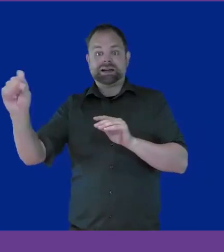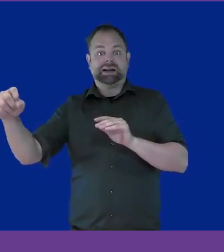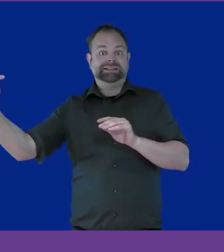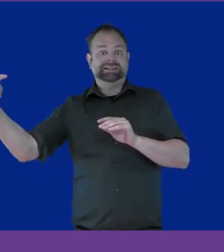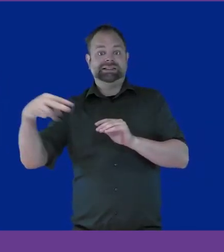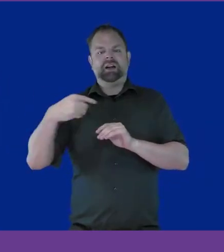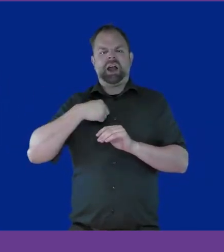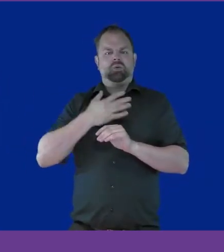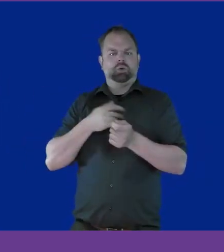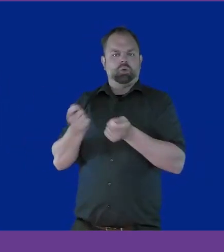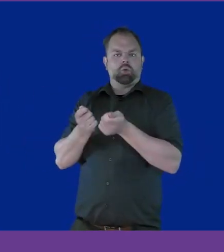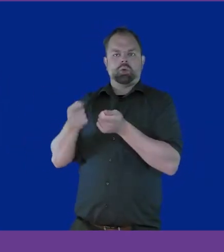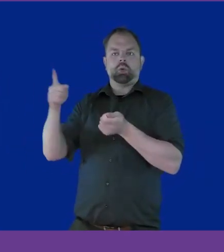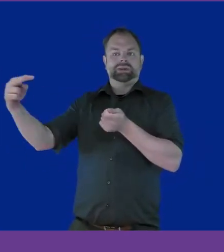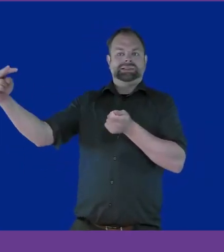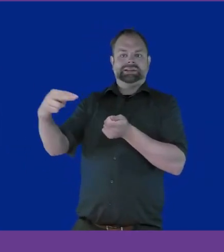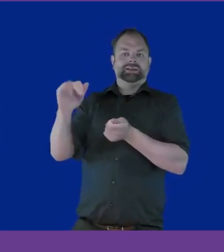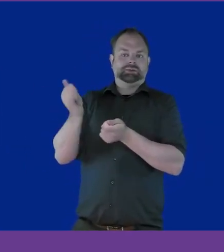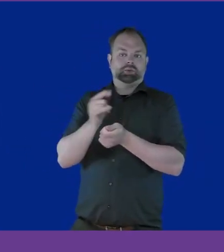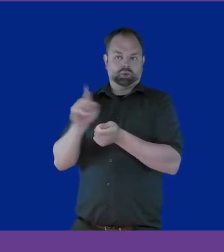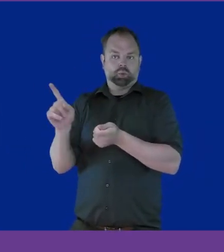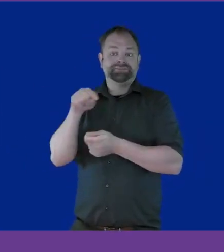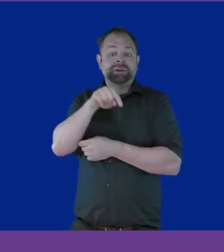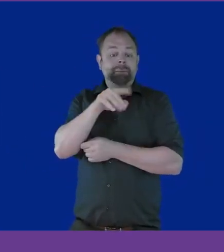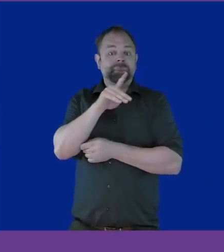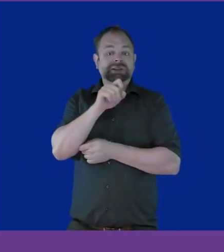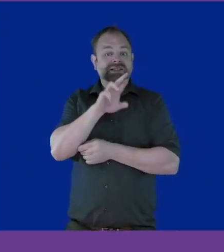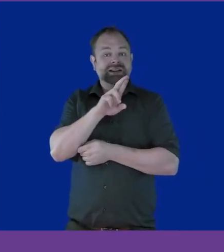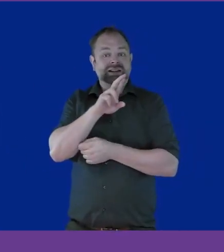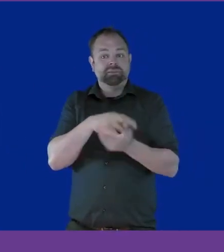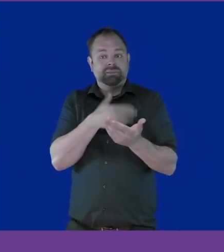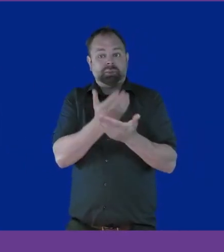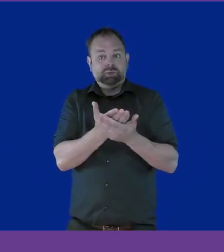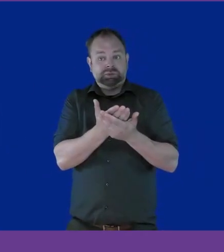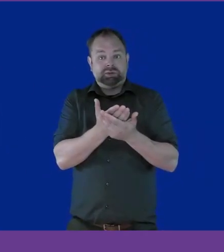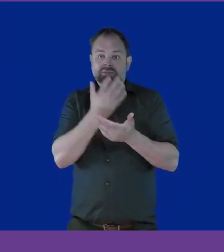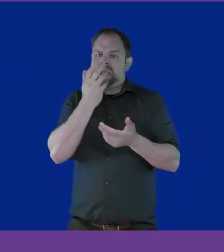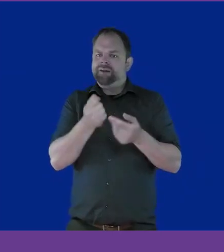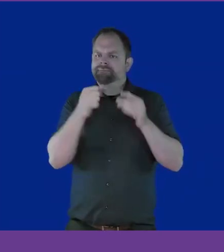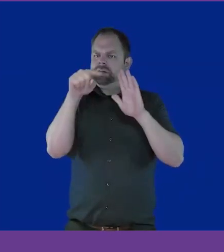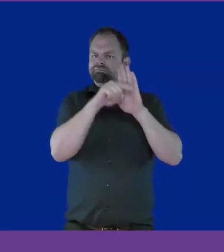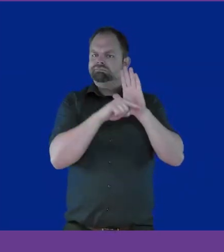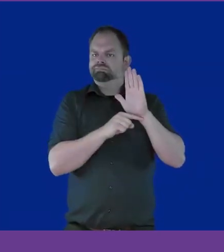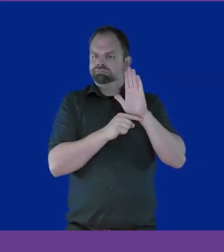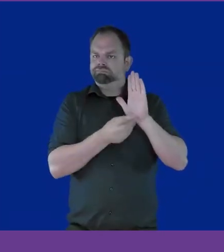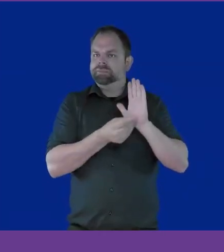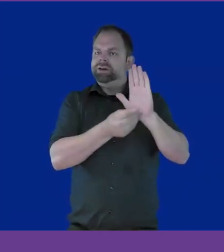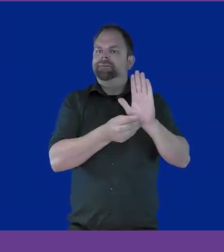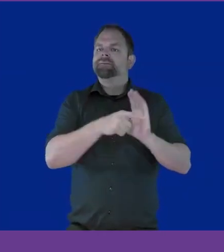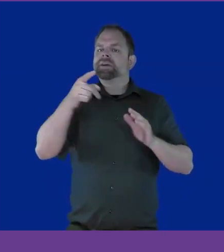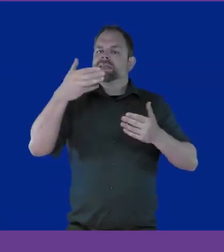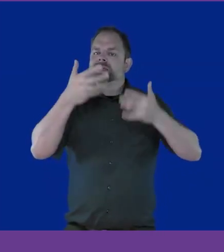service providers have access to their payment account information. And these dashboards, although it's a measure having in